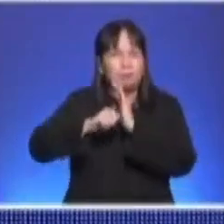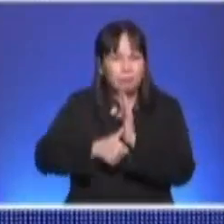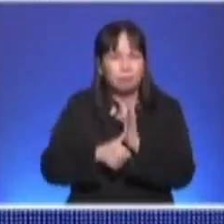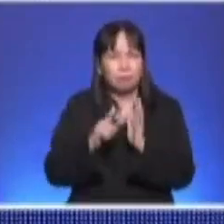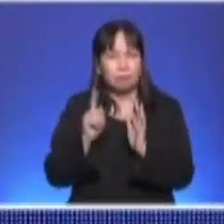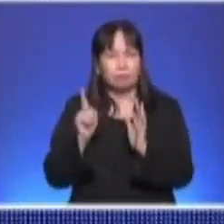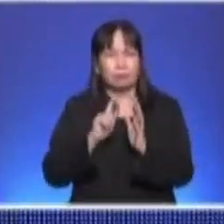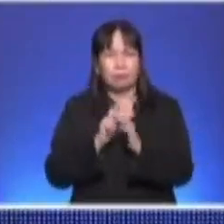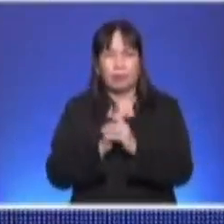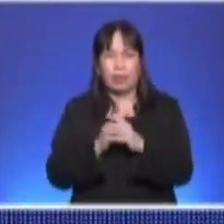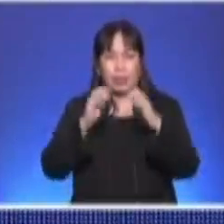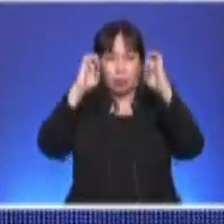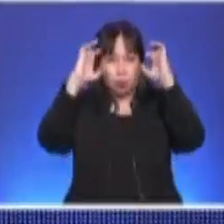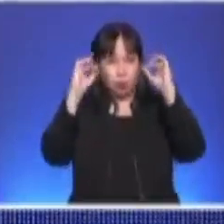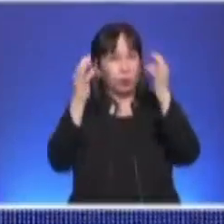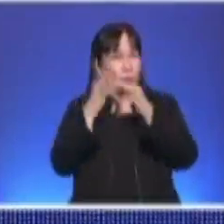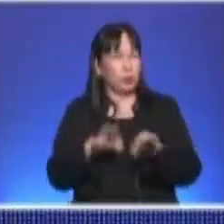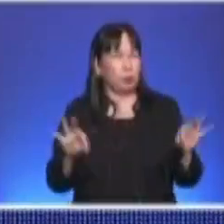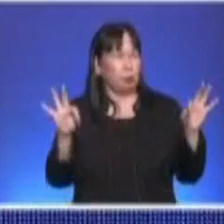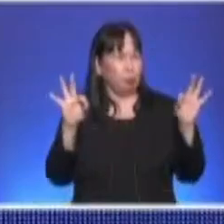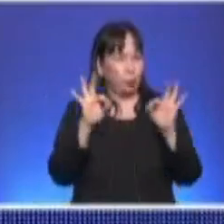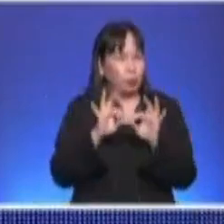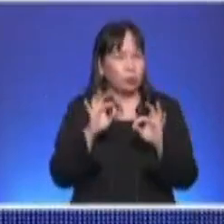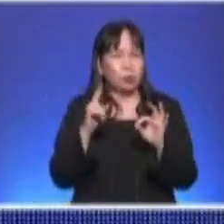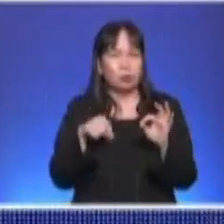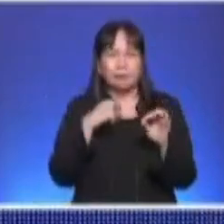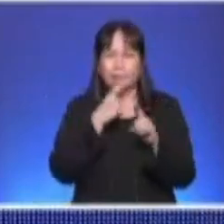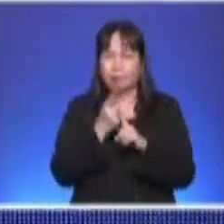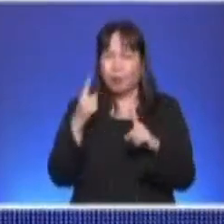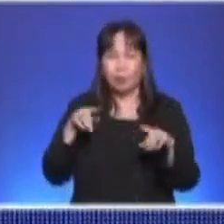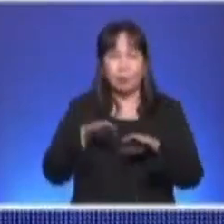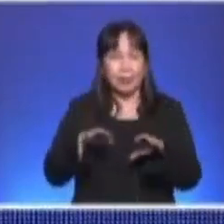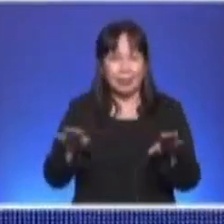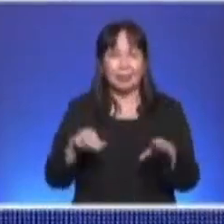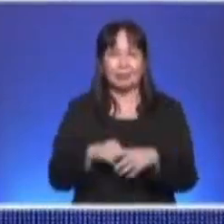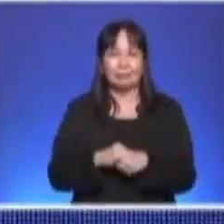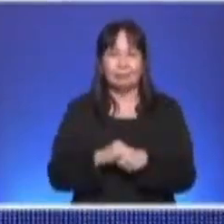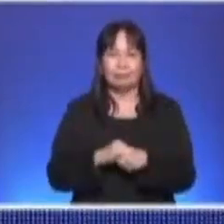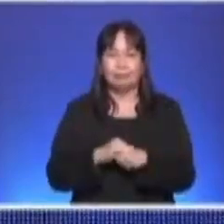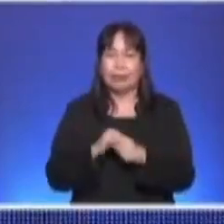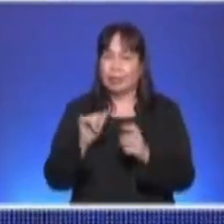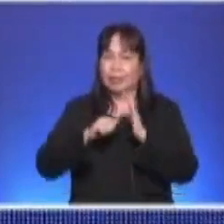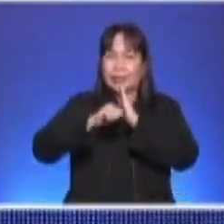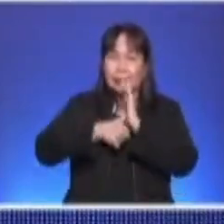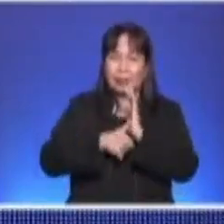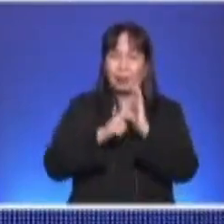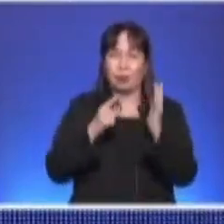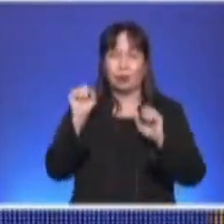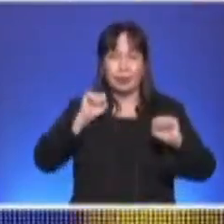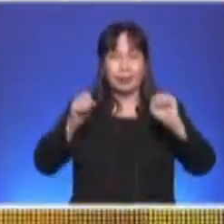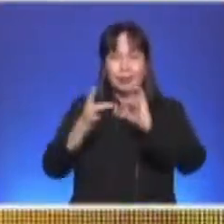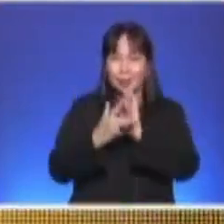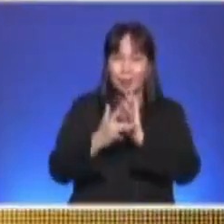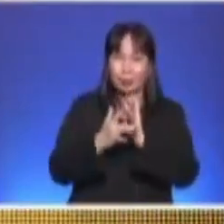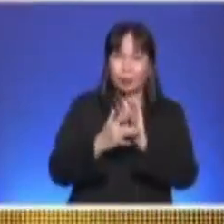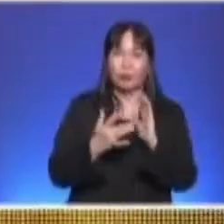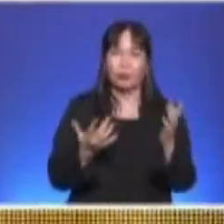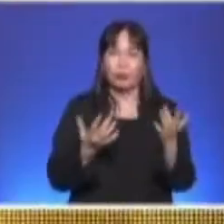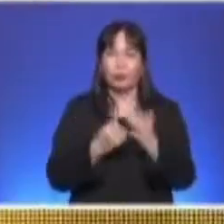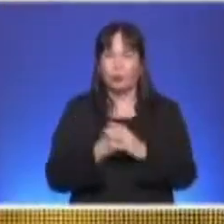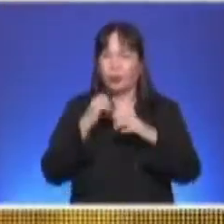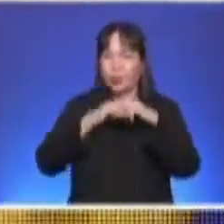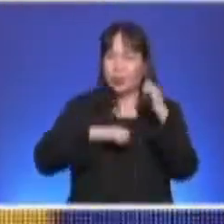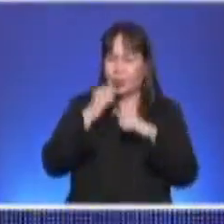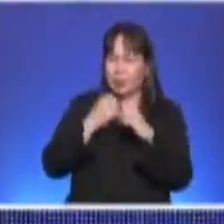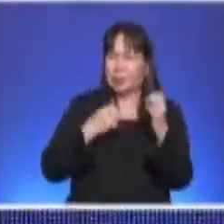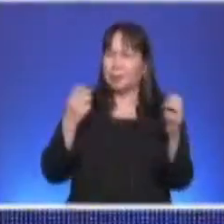ng education ng next ng ating mga kabataan, lalo na po emphasizing science, technology, and